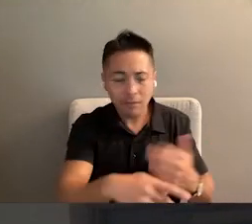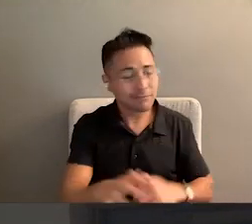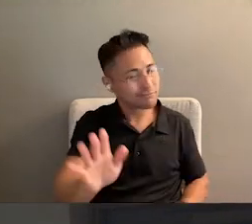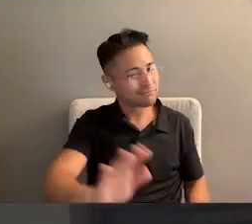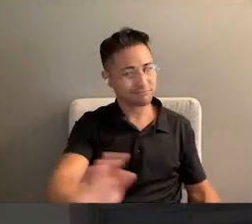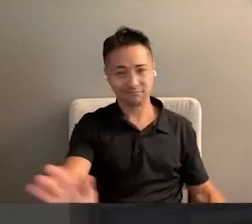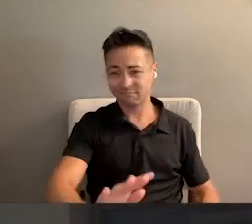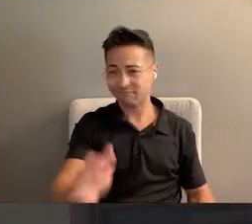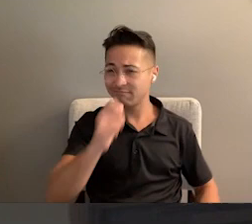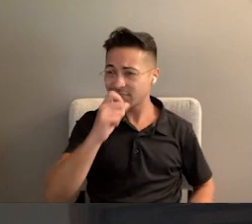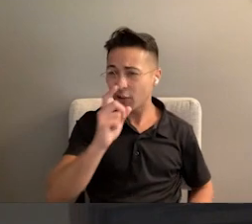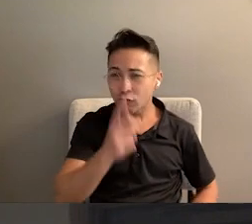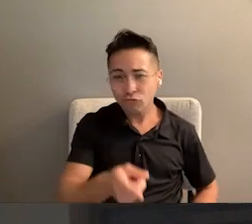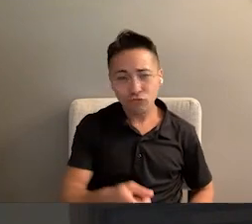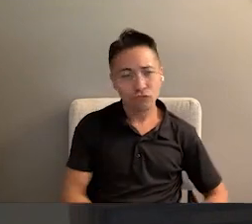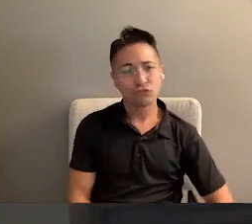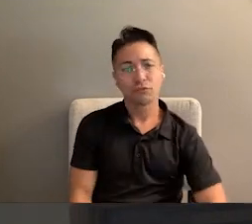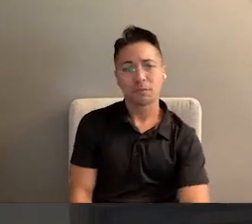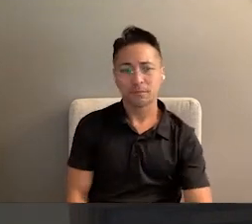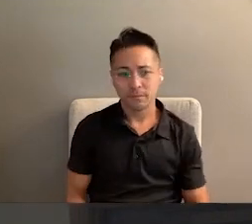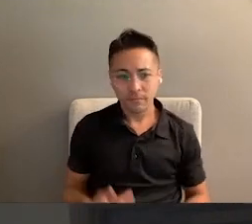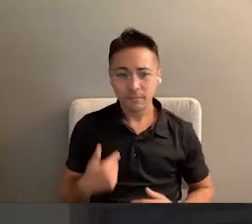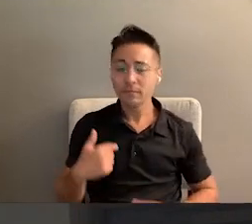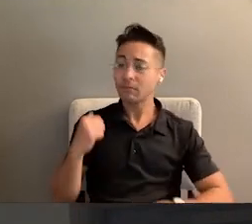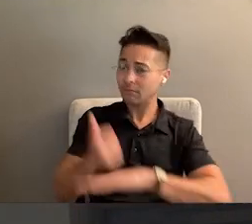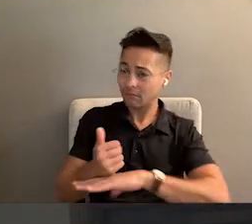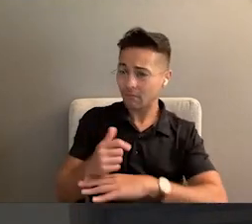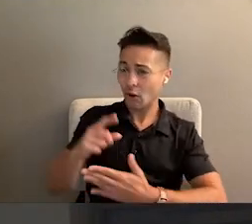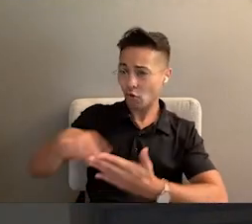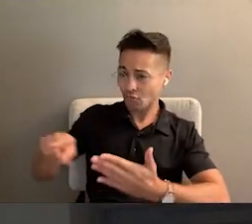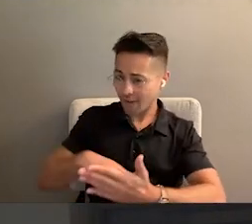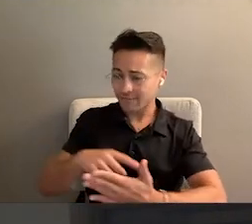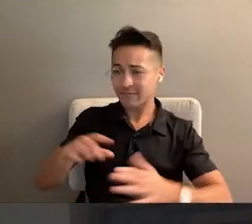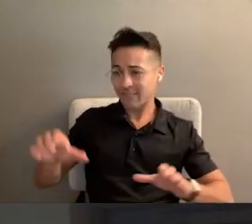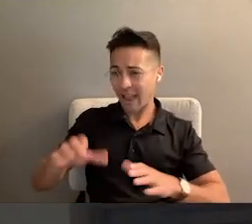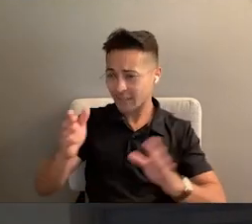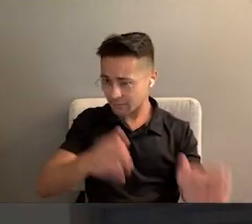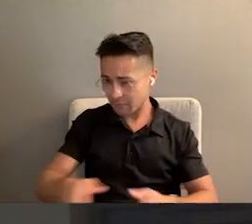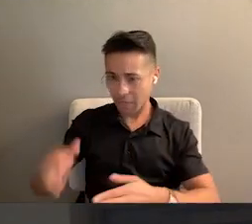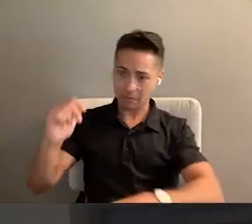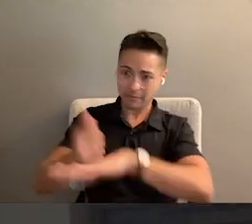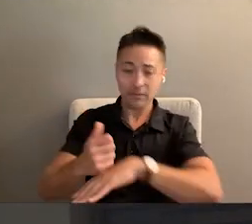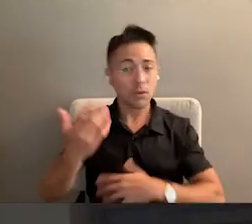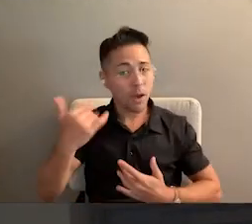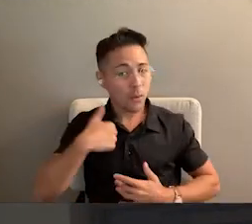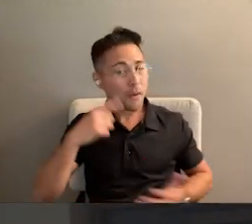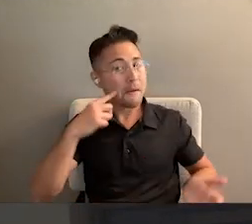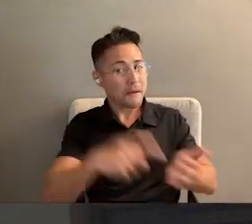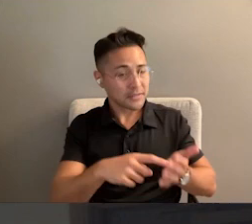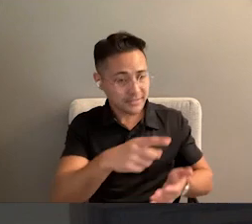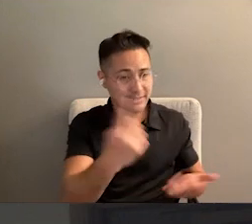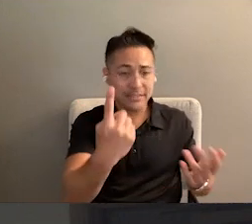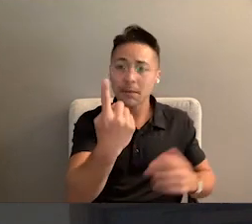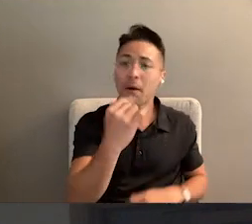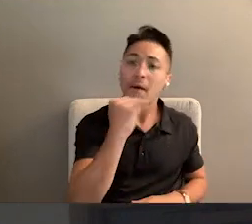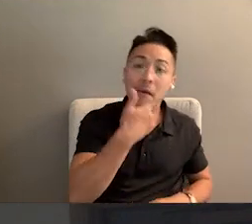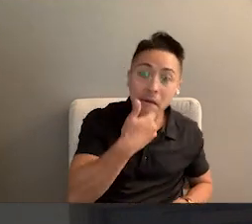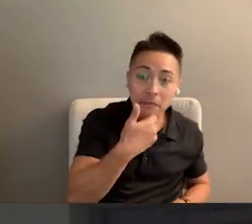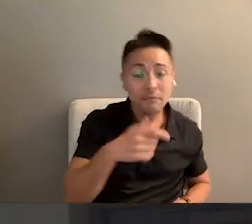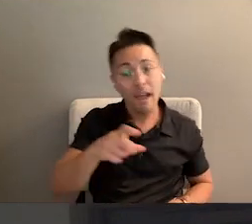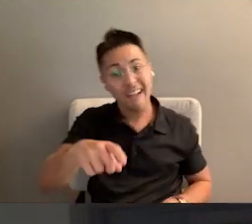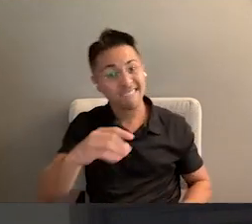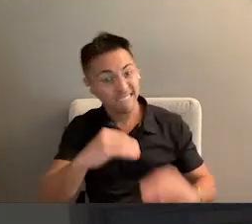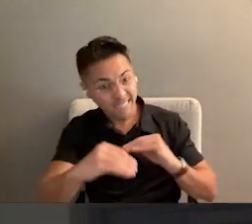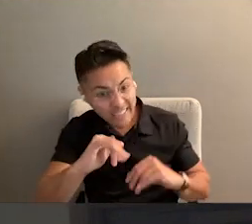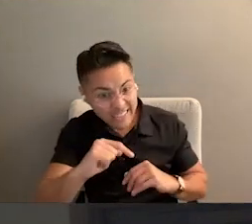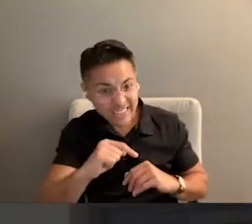in place because we want to kick people off the program. That is not true. That is not true at all. We put a corrective action plan in place because we